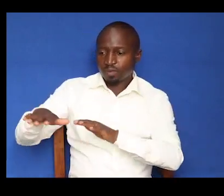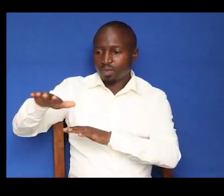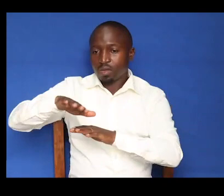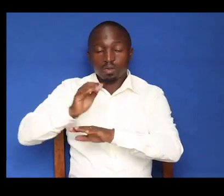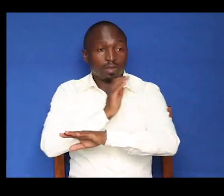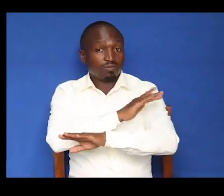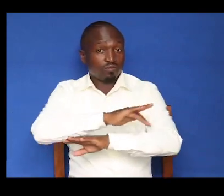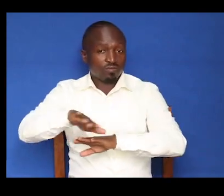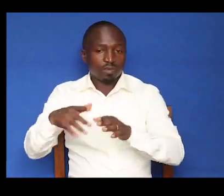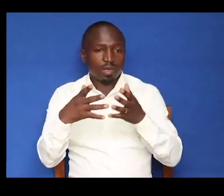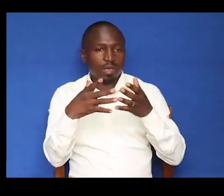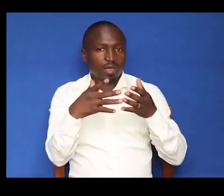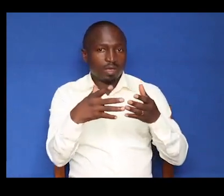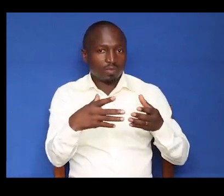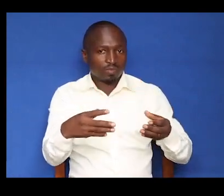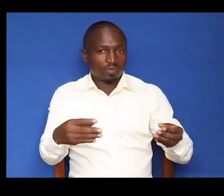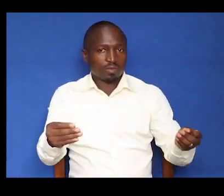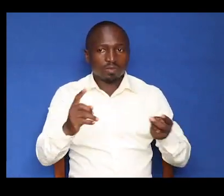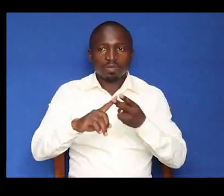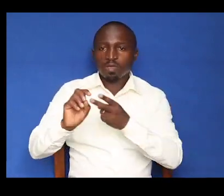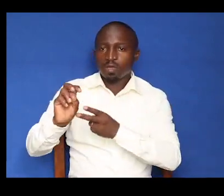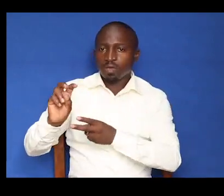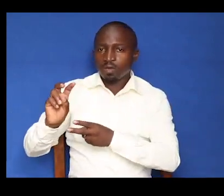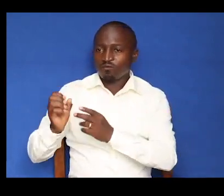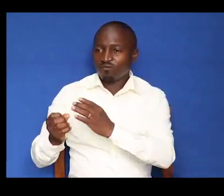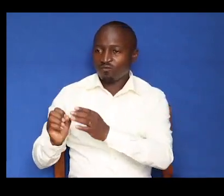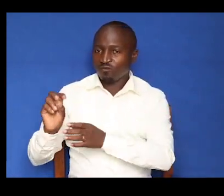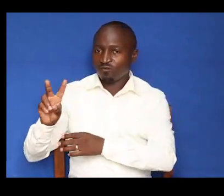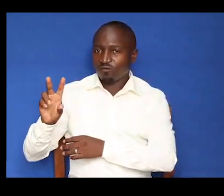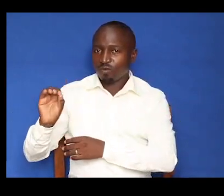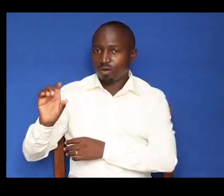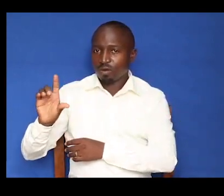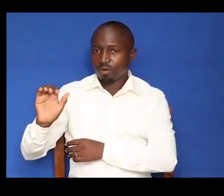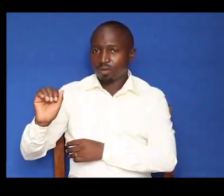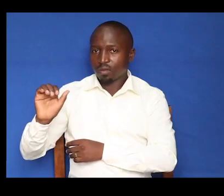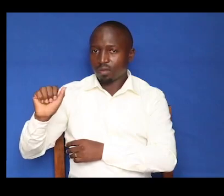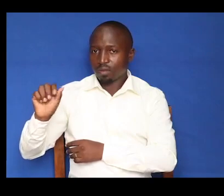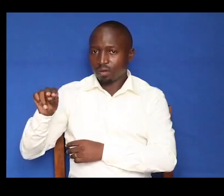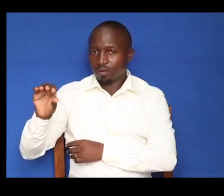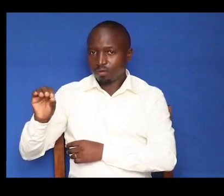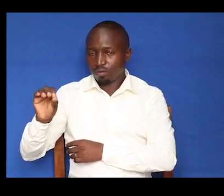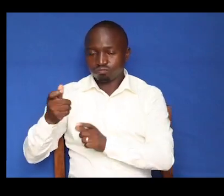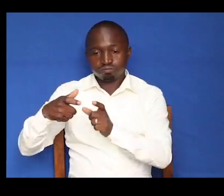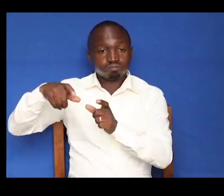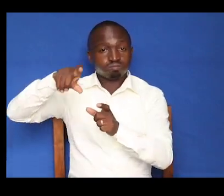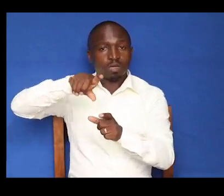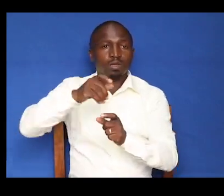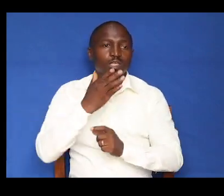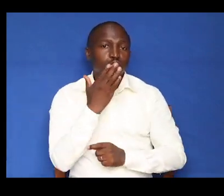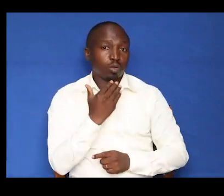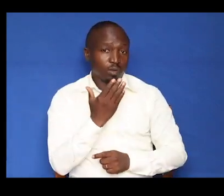areas affected by volcanic activities have increased the degree of